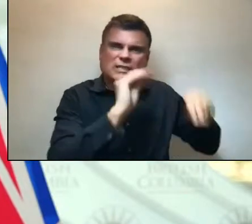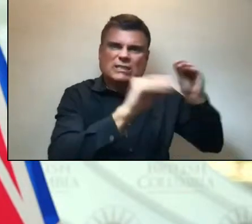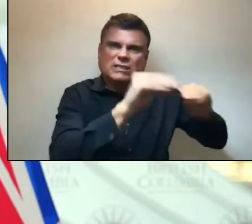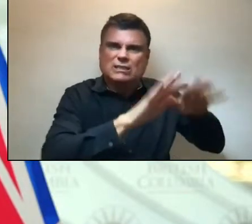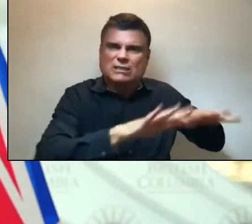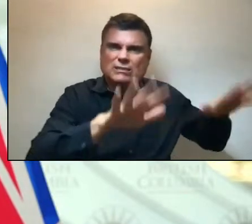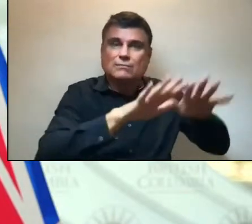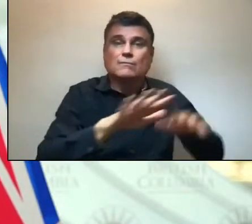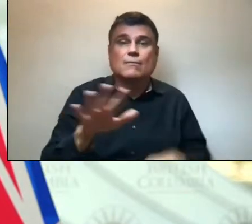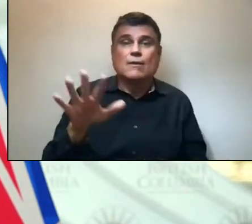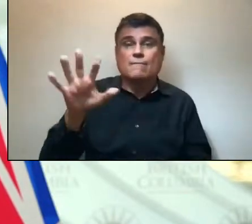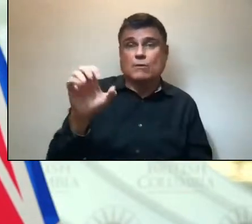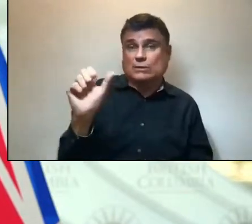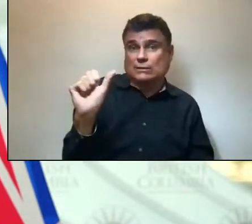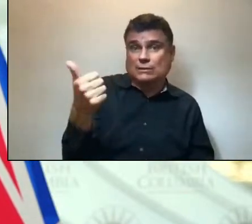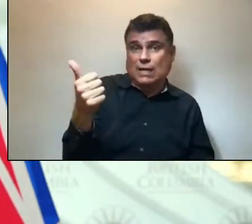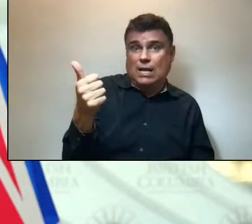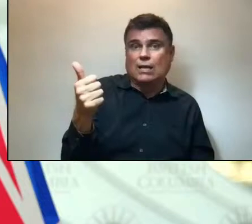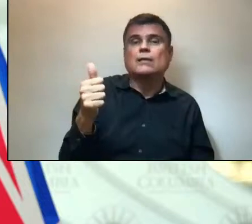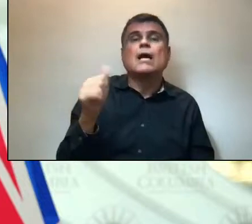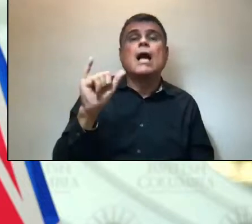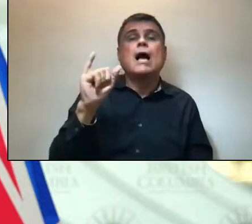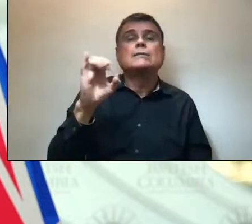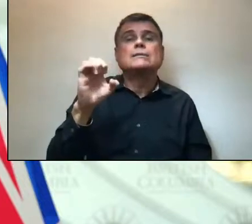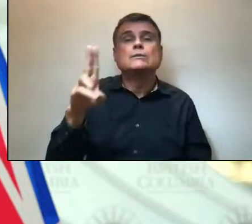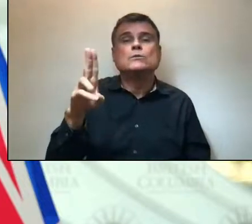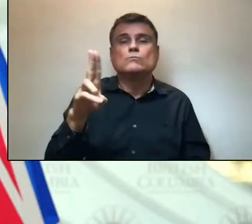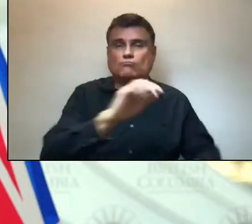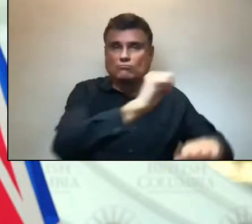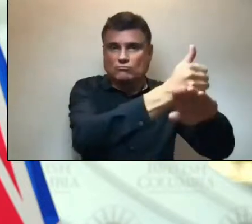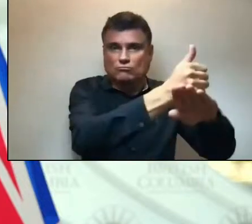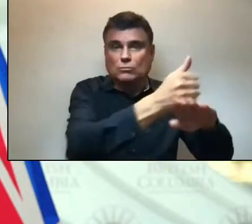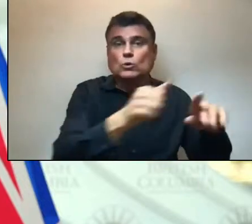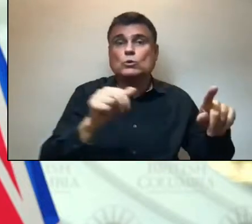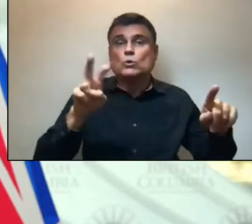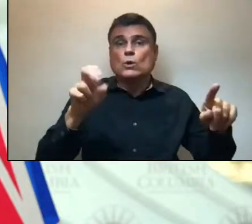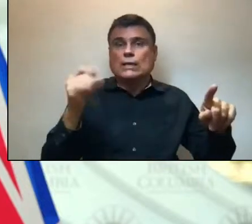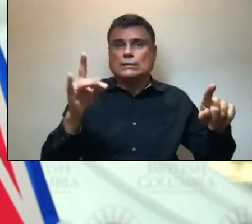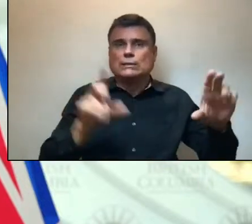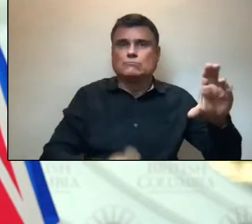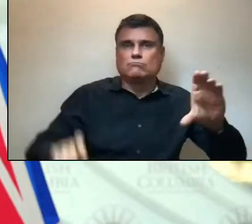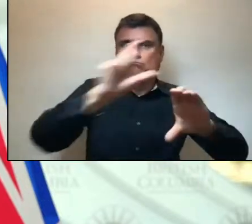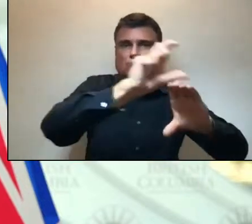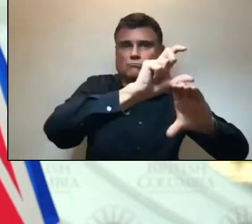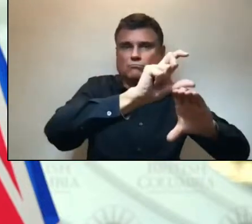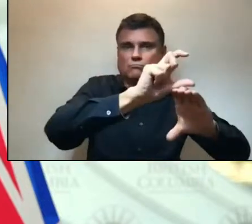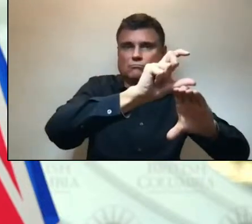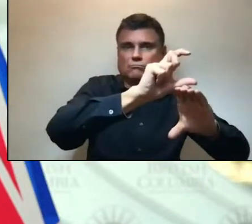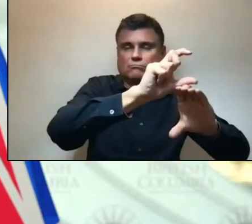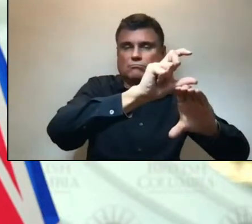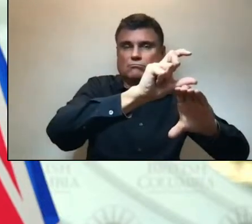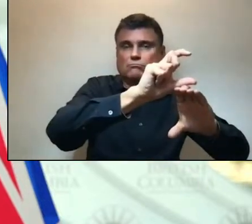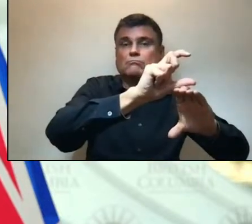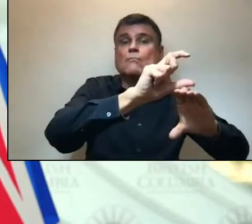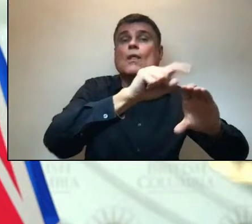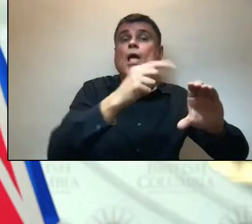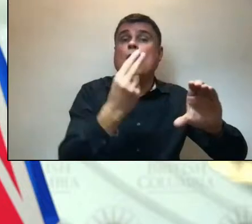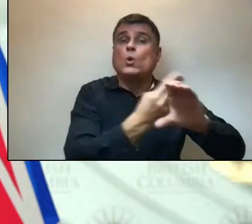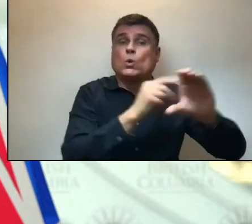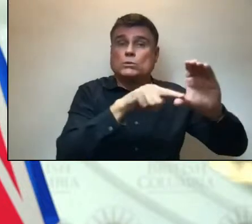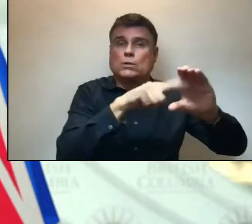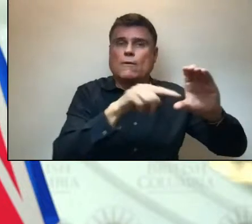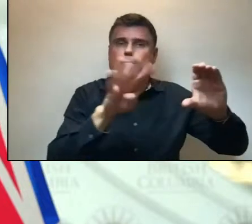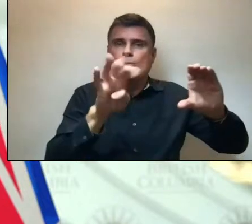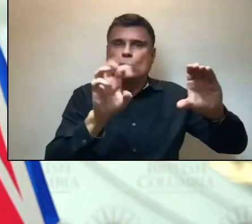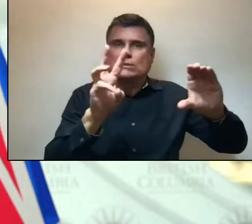beds in BC and 218 surge beds. As of today, there are 465 of those beds are full, so below our base bed capacity,